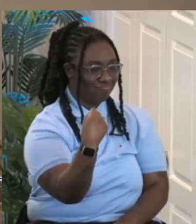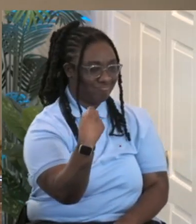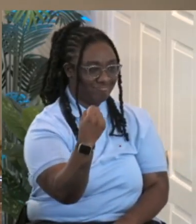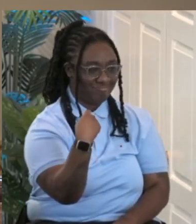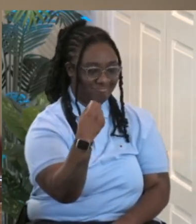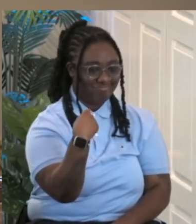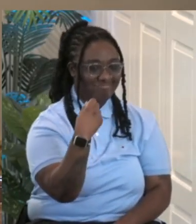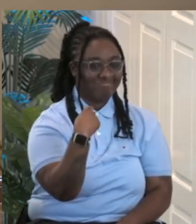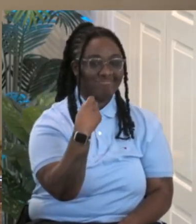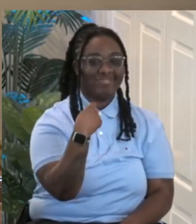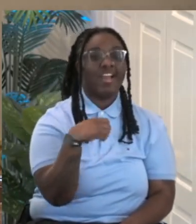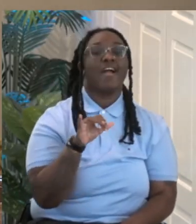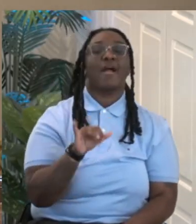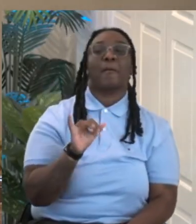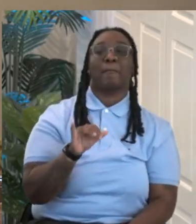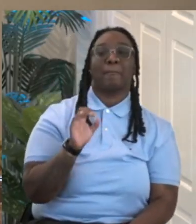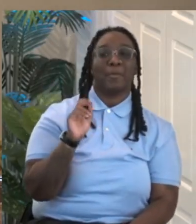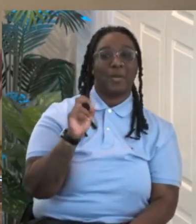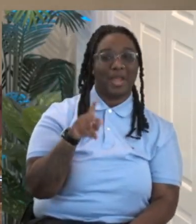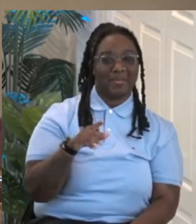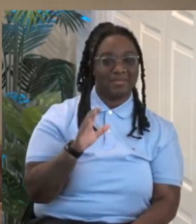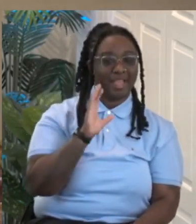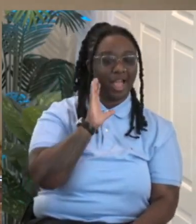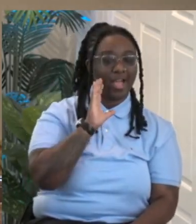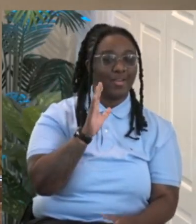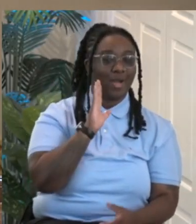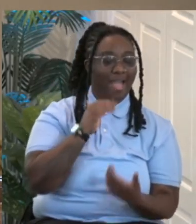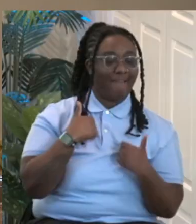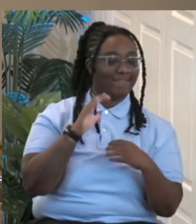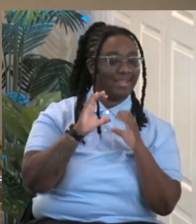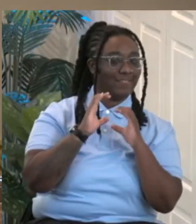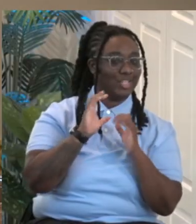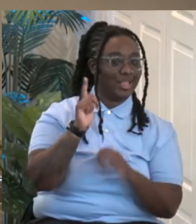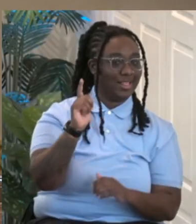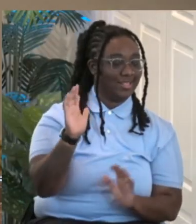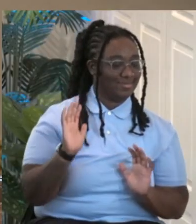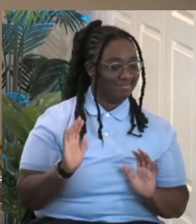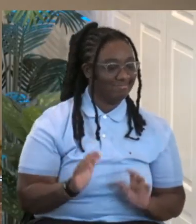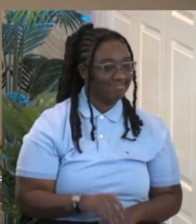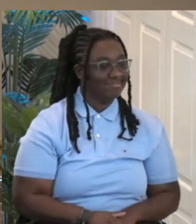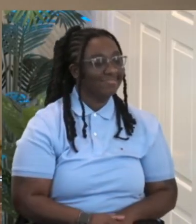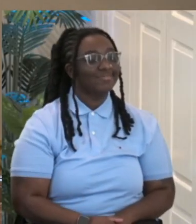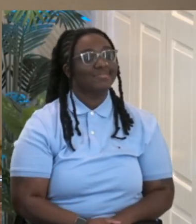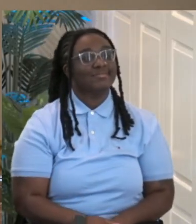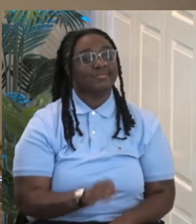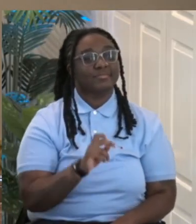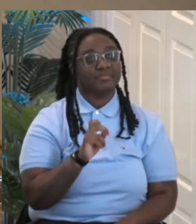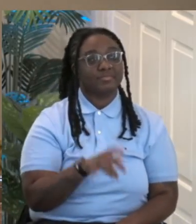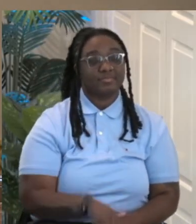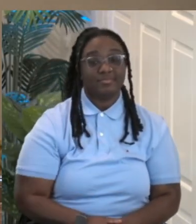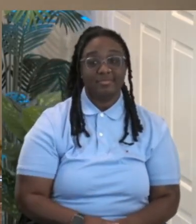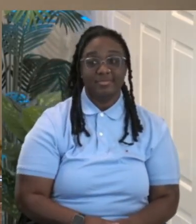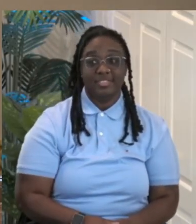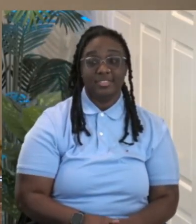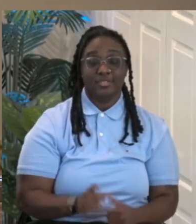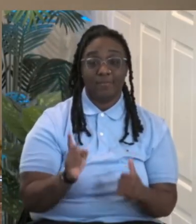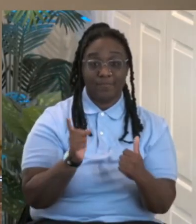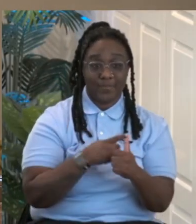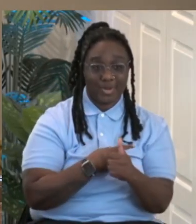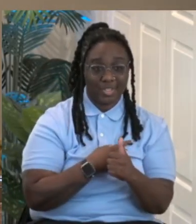Yeah, okay, that's a conversation. We'll do that later. All right. Okay, so first of all, let me tell